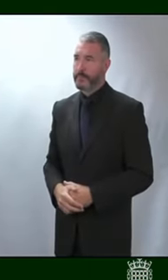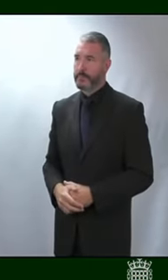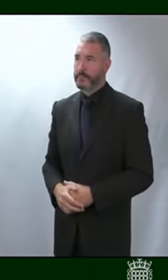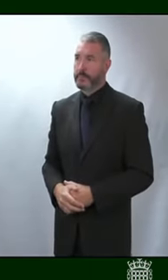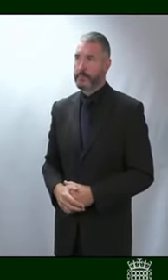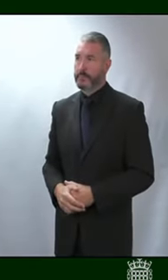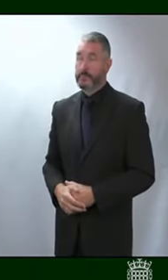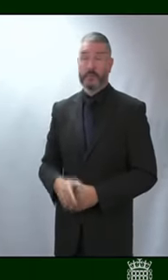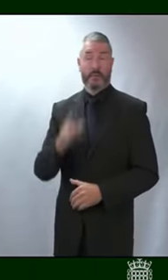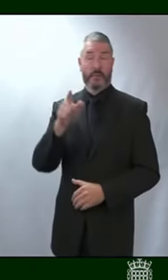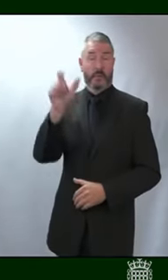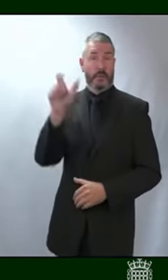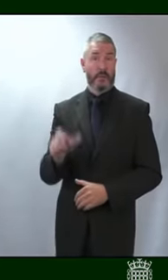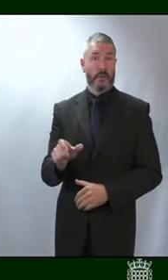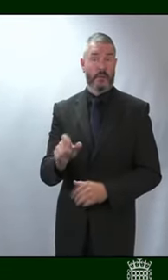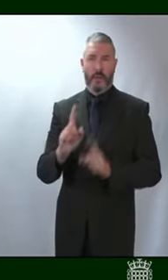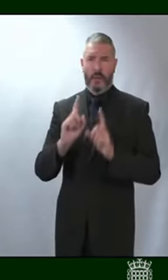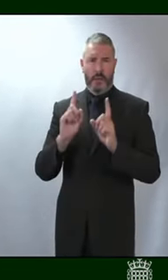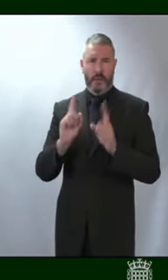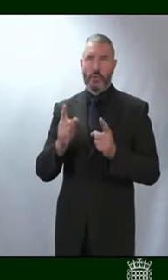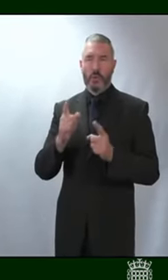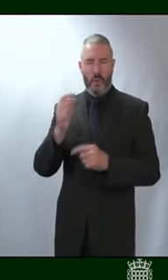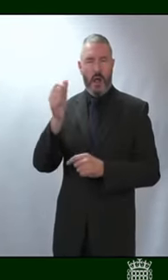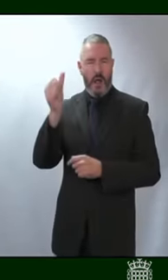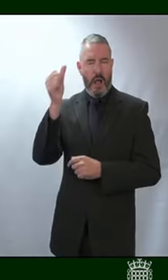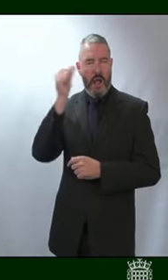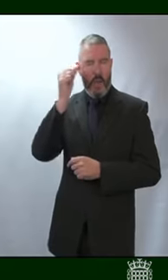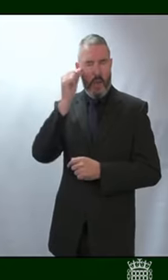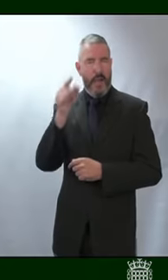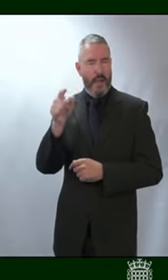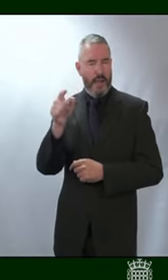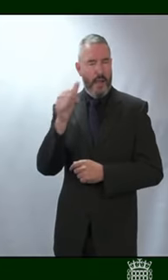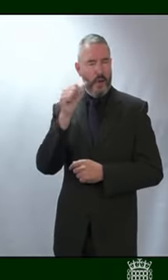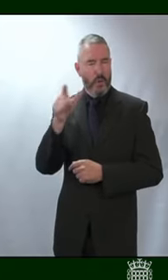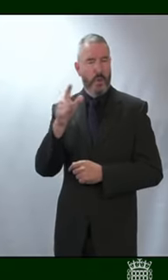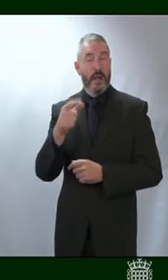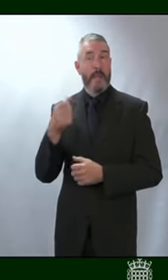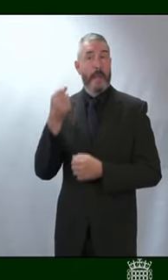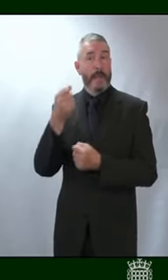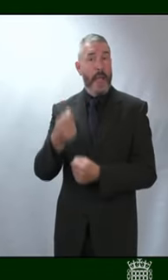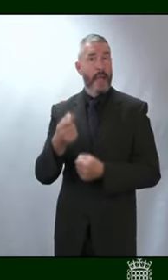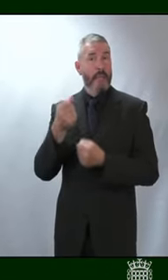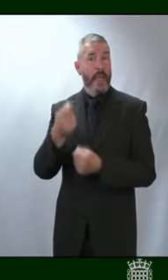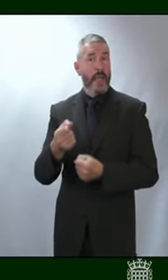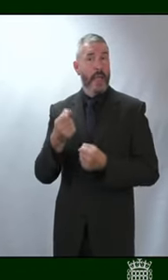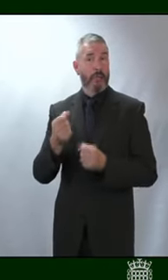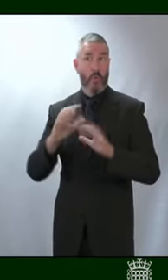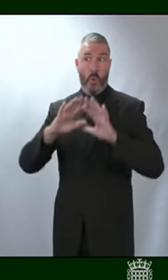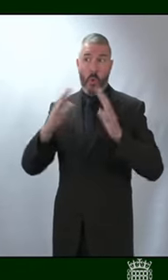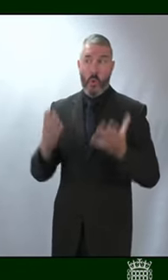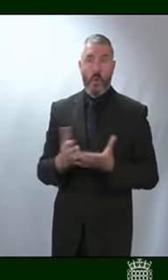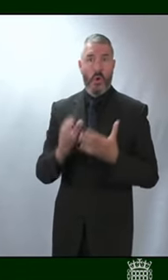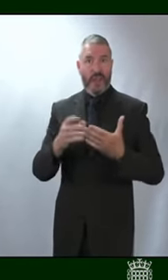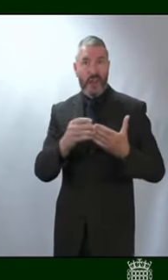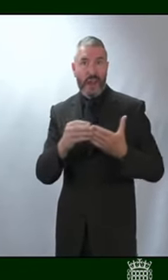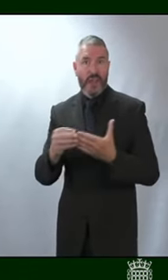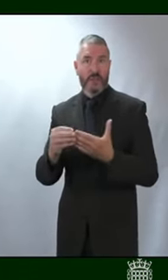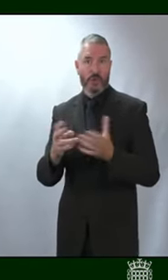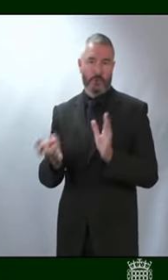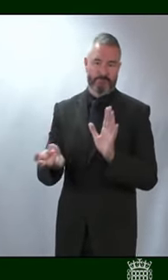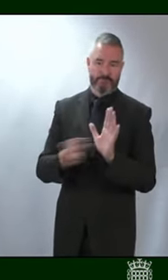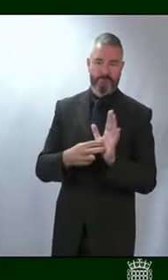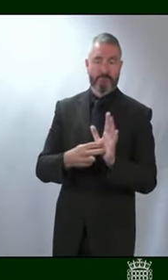the Honourable Right Honourable Lady simply cannot be unaware that the campaign to get the world's leaders to sign up to a